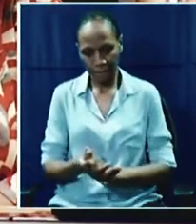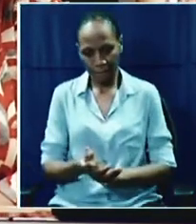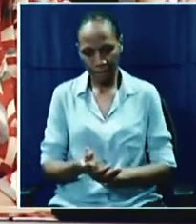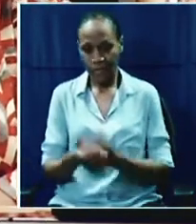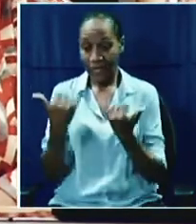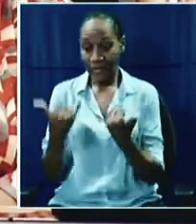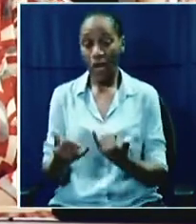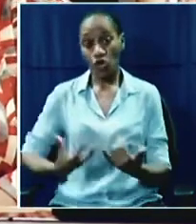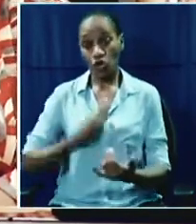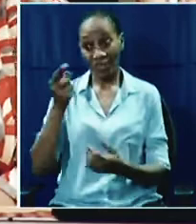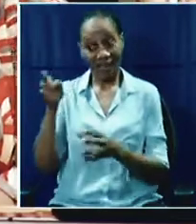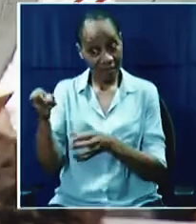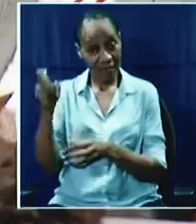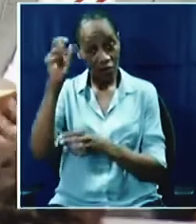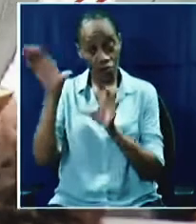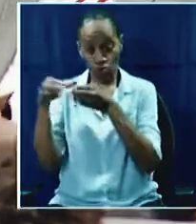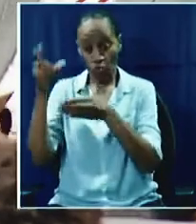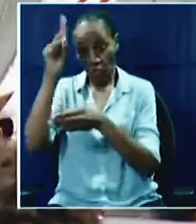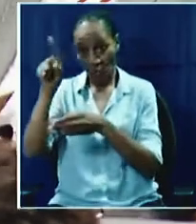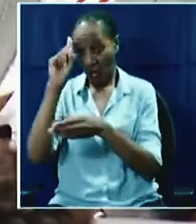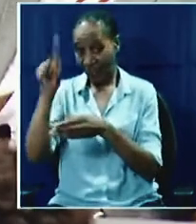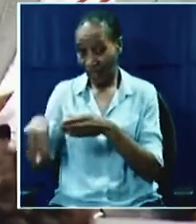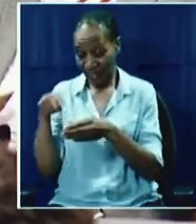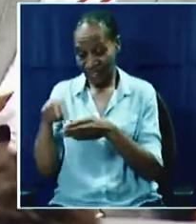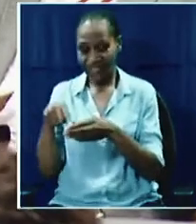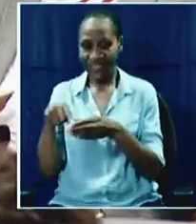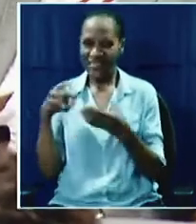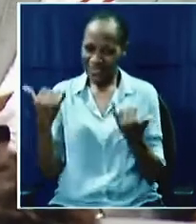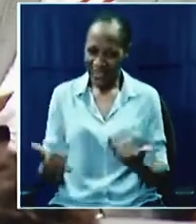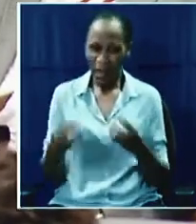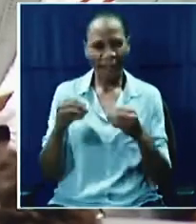abantu, ziyafunda, zizofunda izinto ze-agriculture.